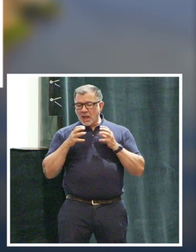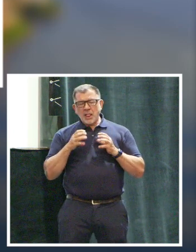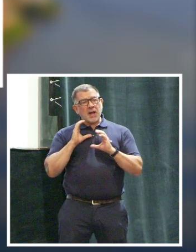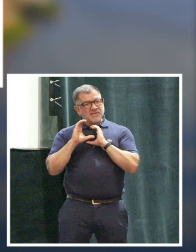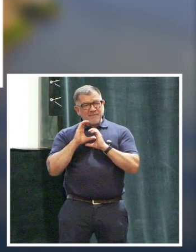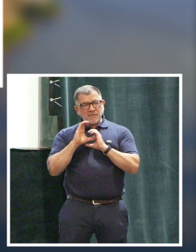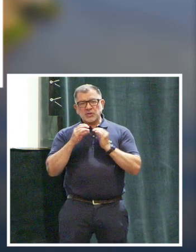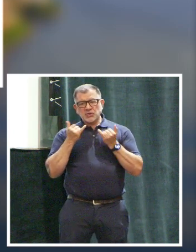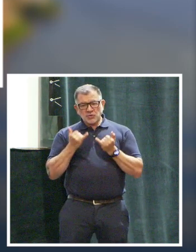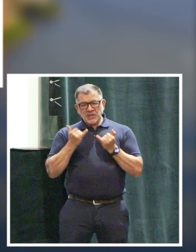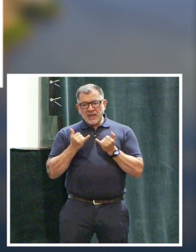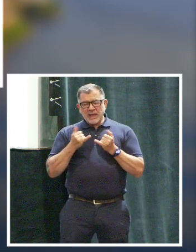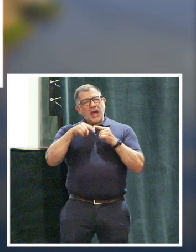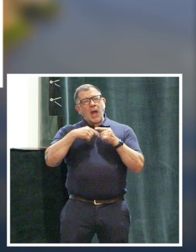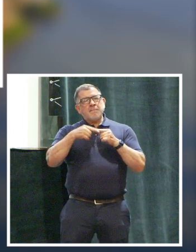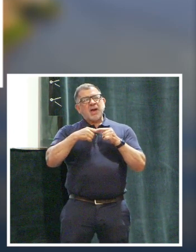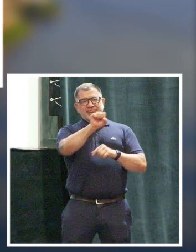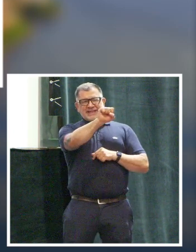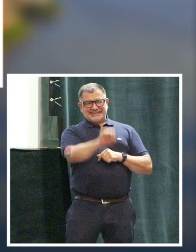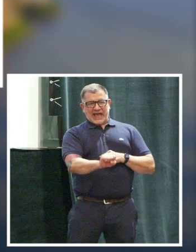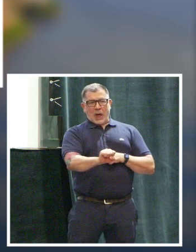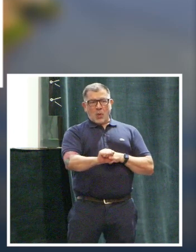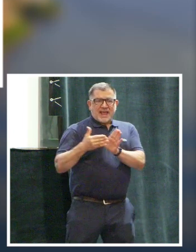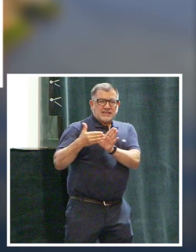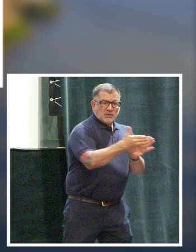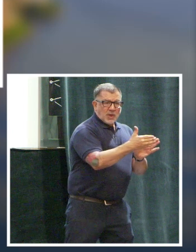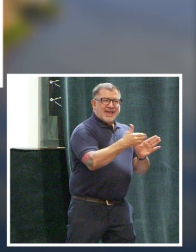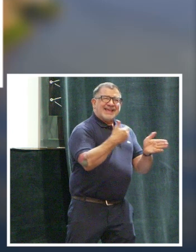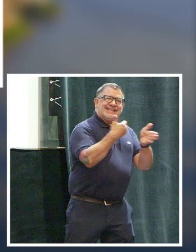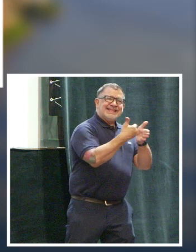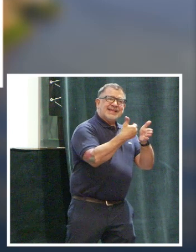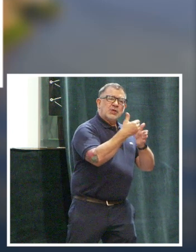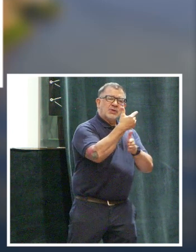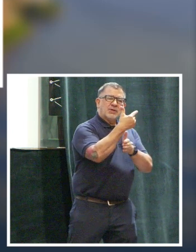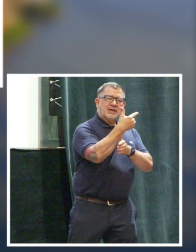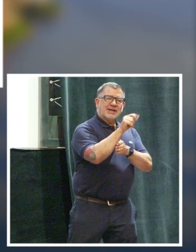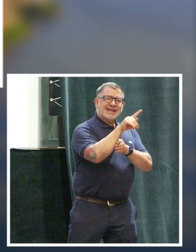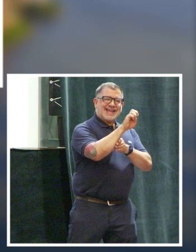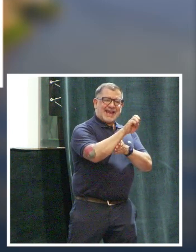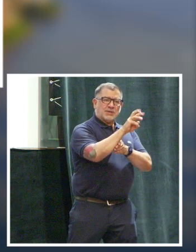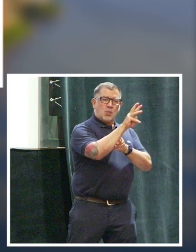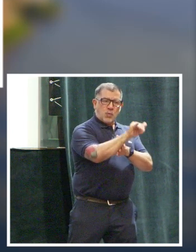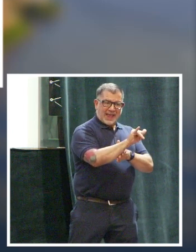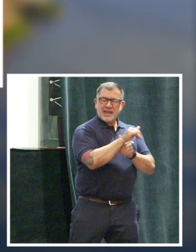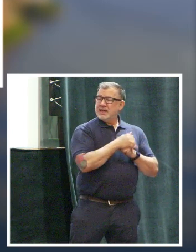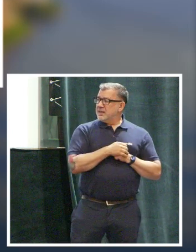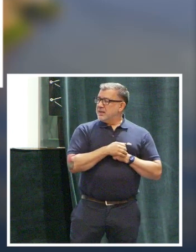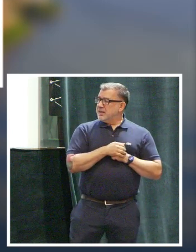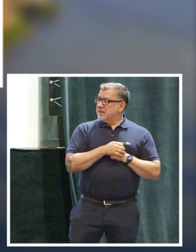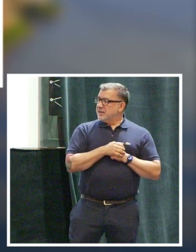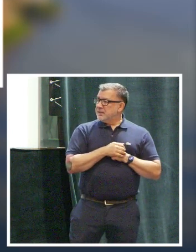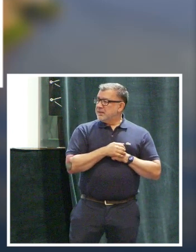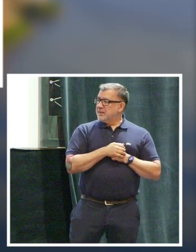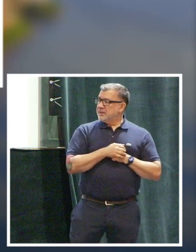on the South Esplanade around Gateway. As Gwen mentioned earlier, there